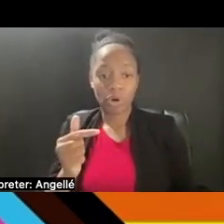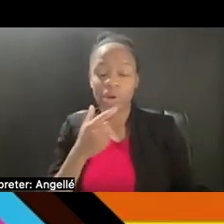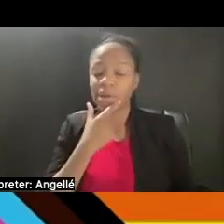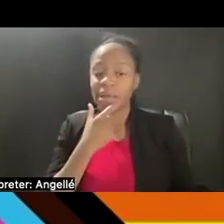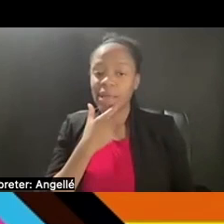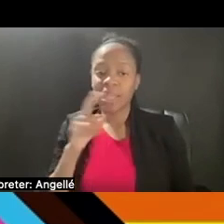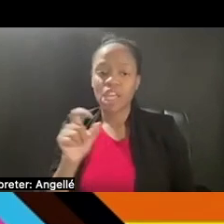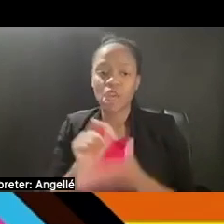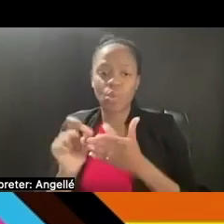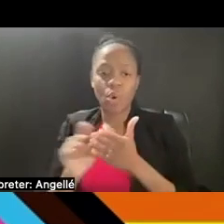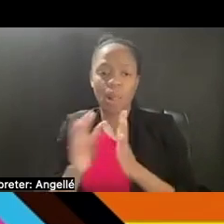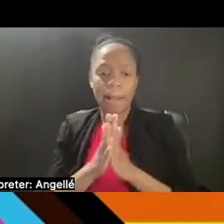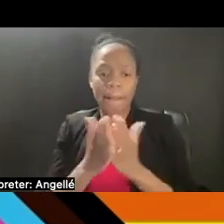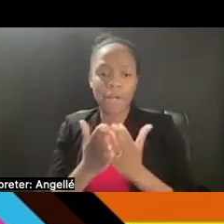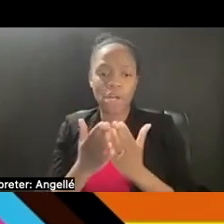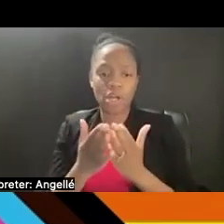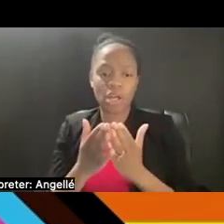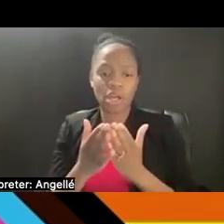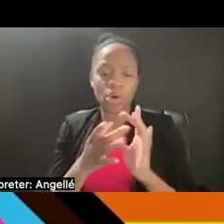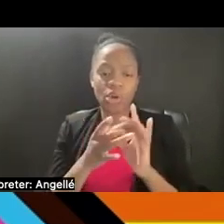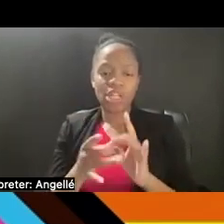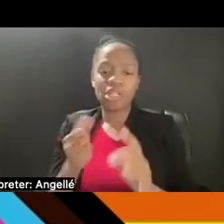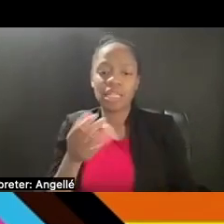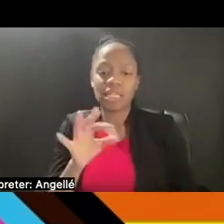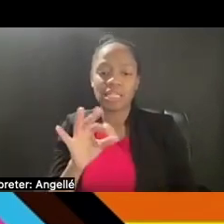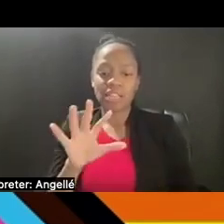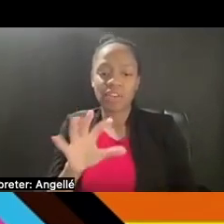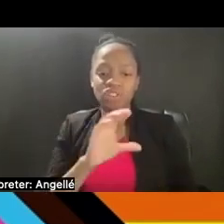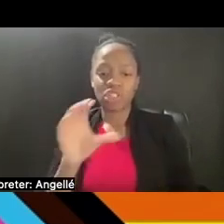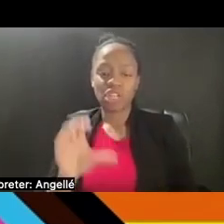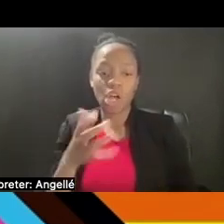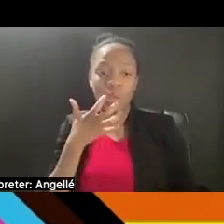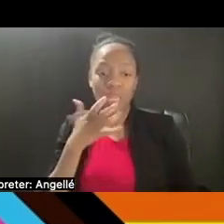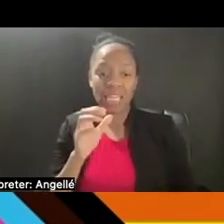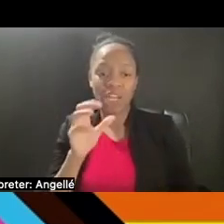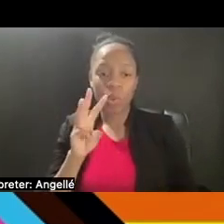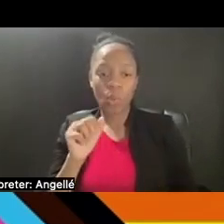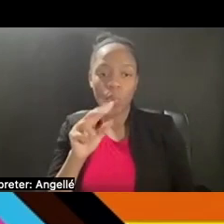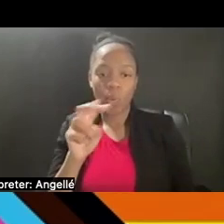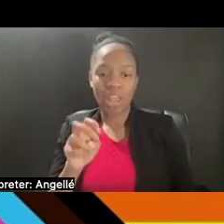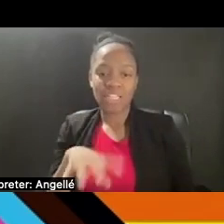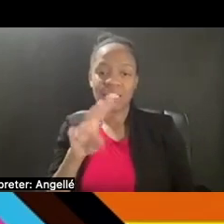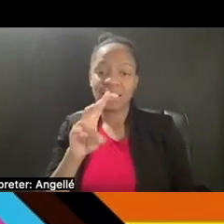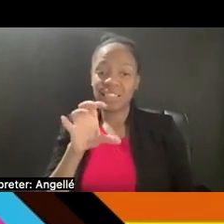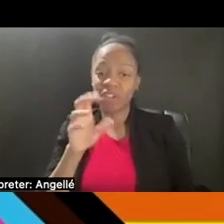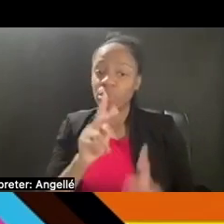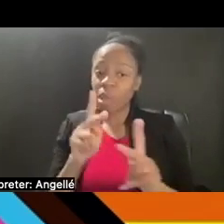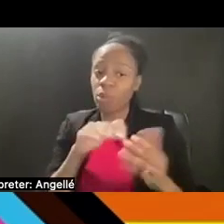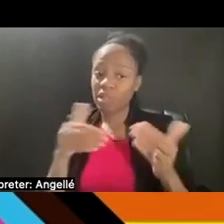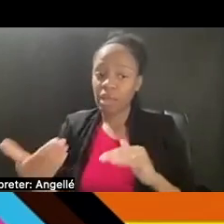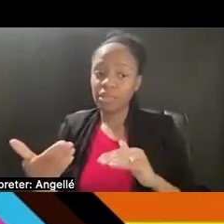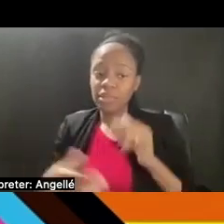a book on the 1995 Chicago heat wave. 700 people died in that. But the number